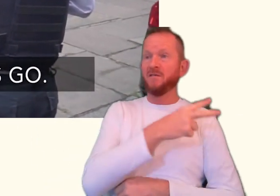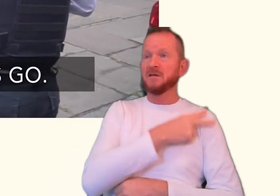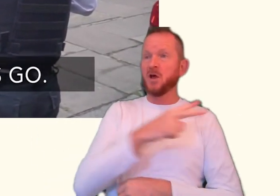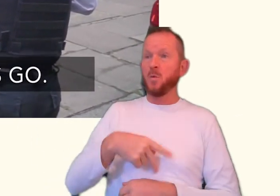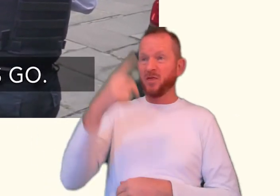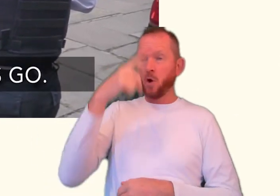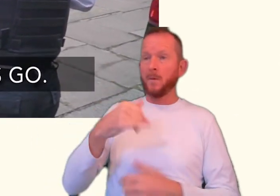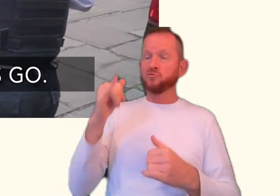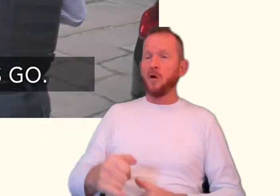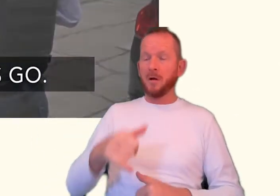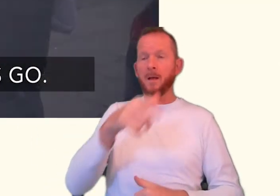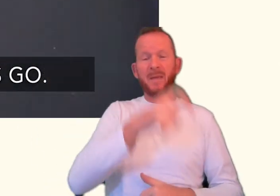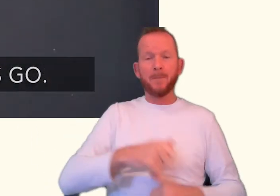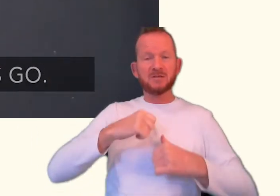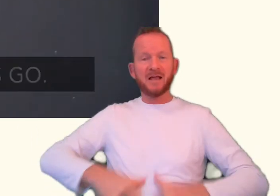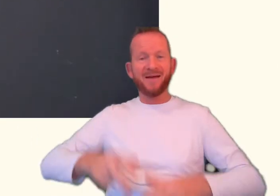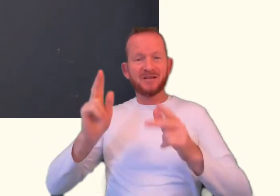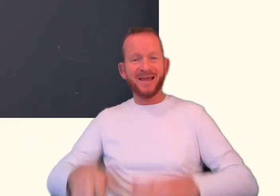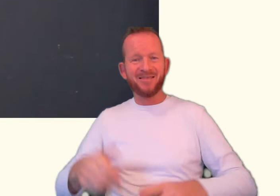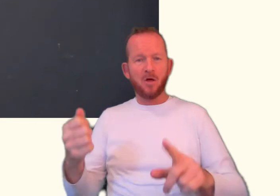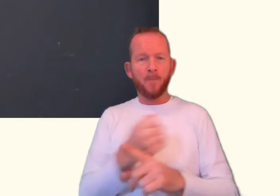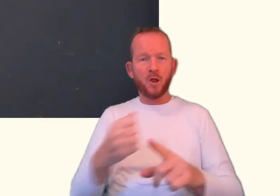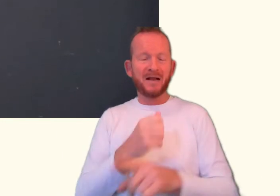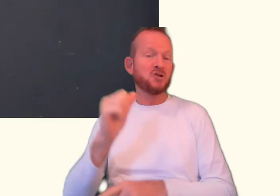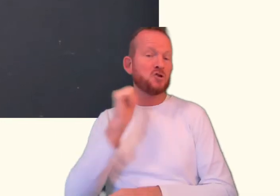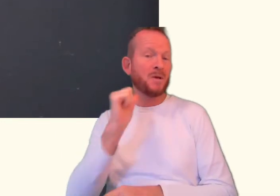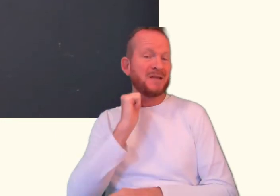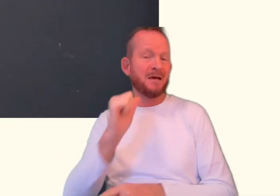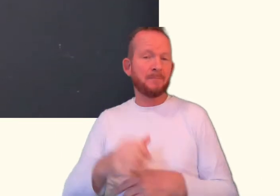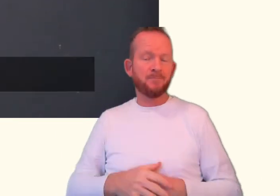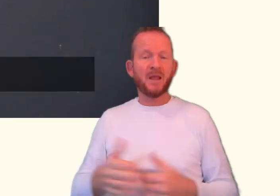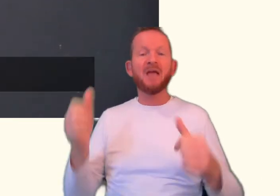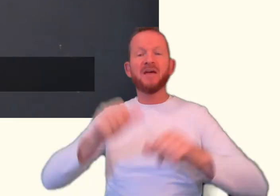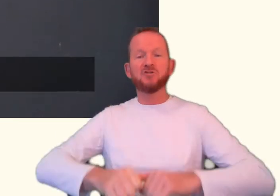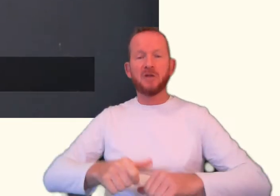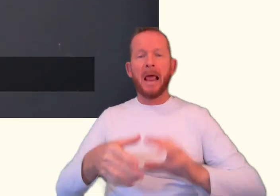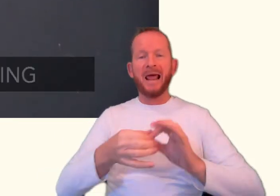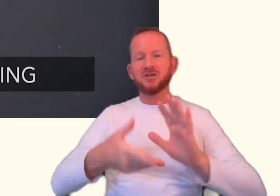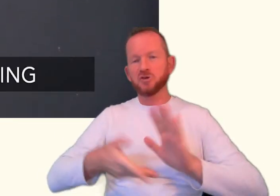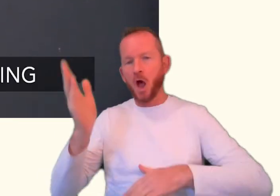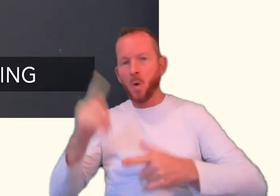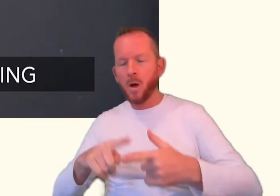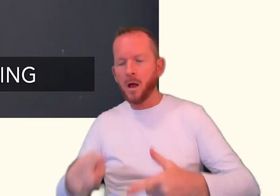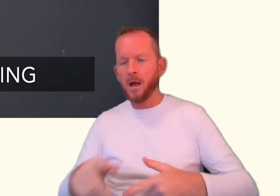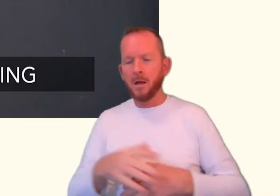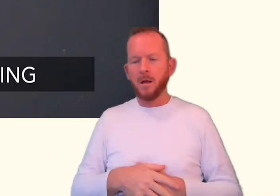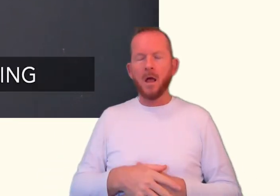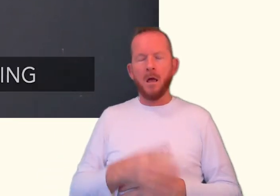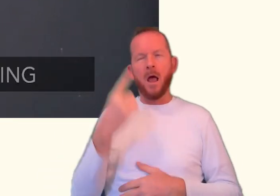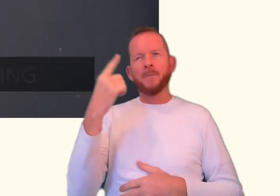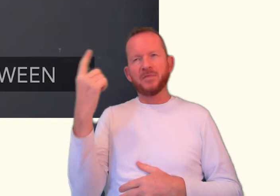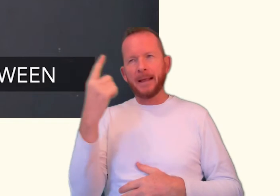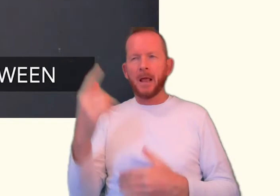suicide. Eventually they let us go. I suppose this morning I've been thinking quite a lot about the difference in reaction